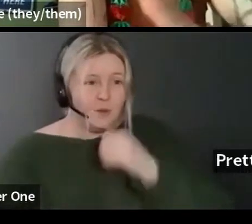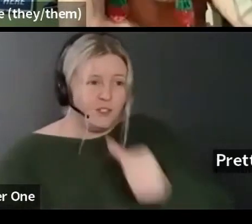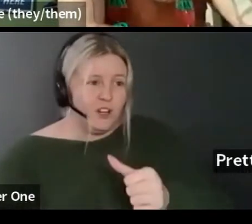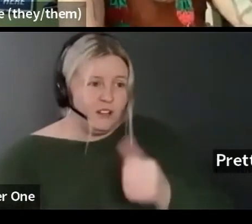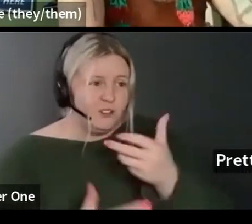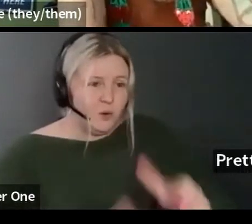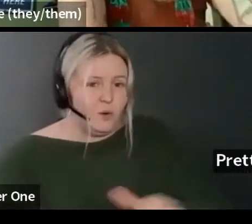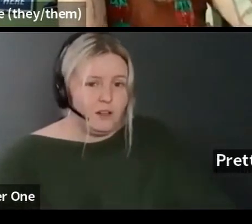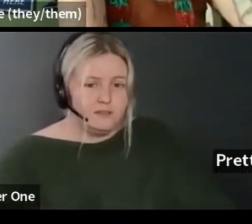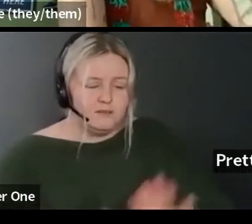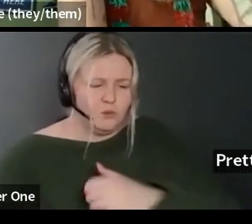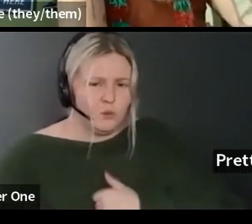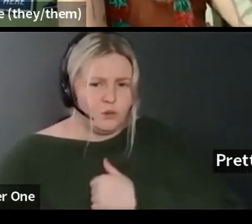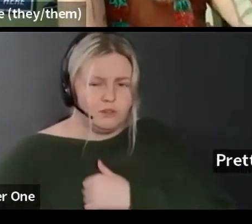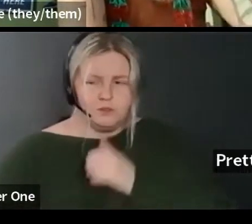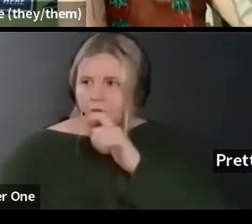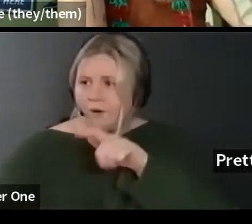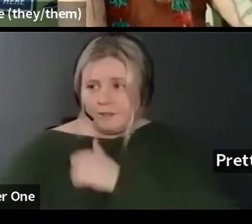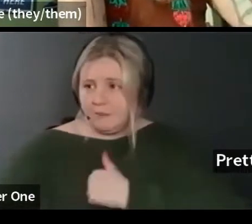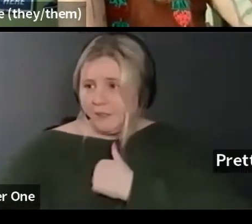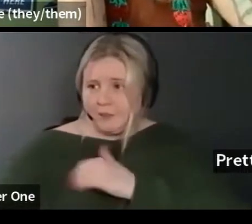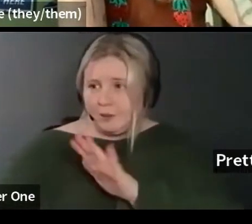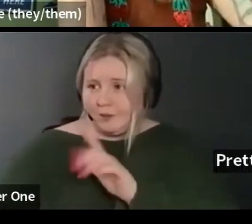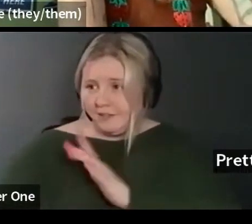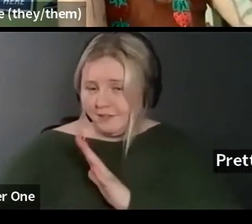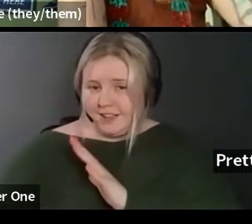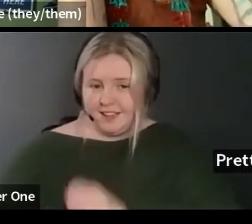I don't apologize. It's good to hear from you.